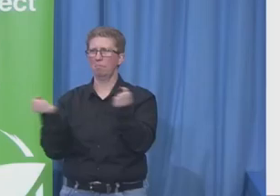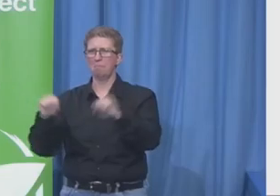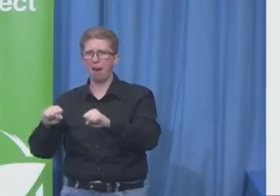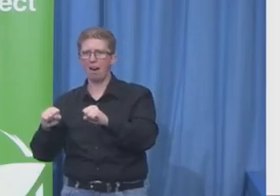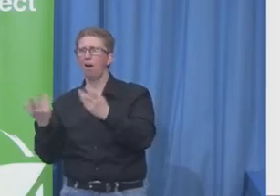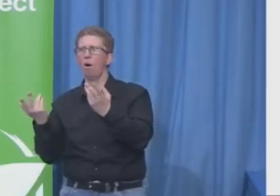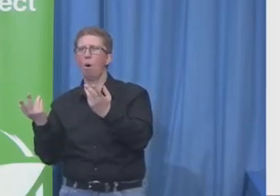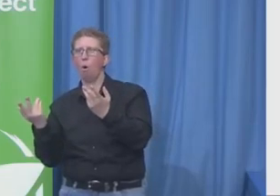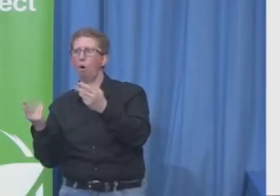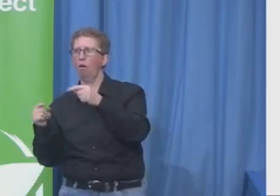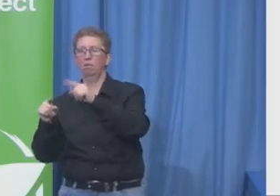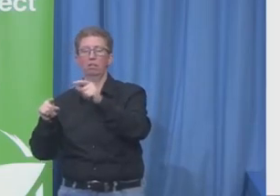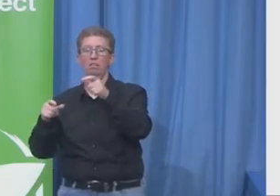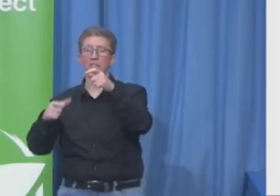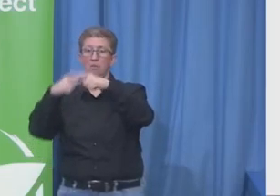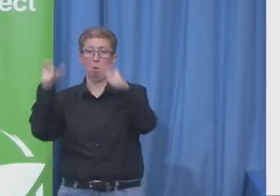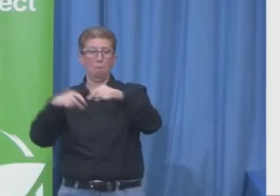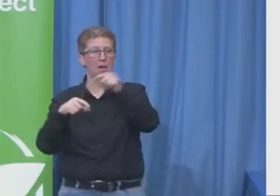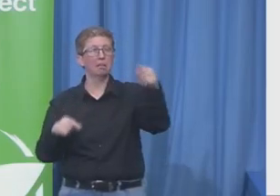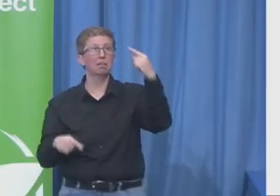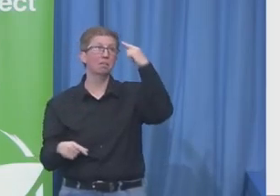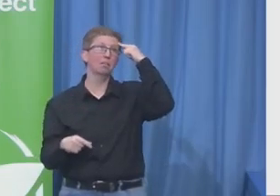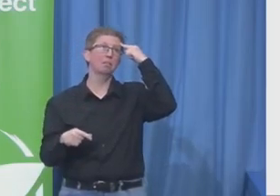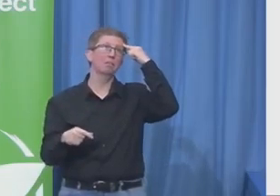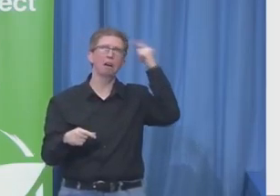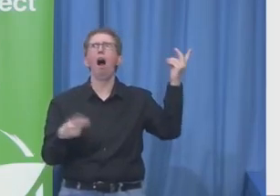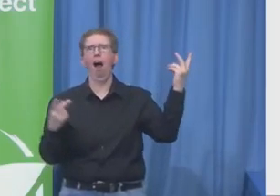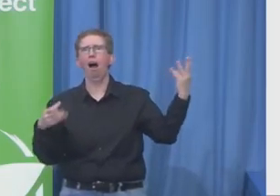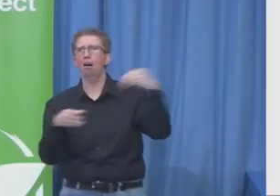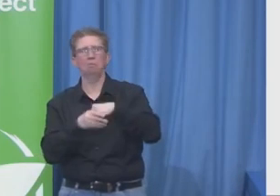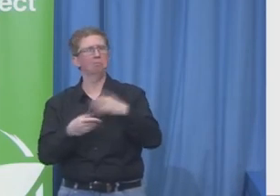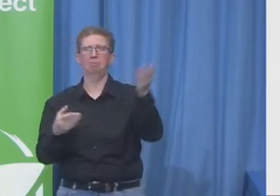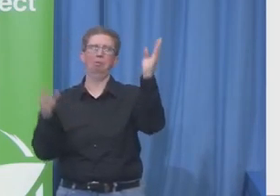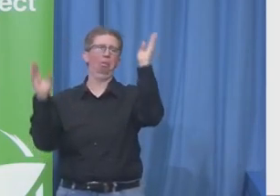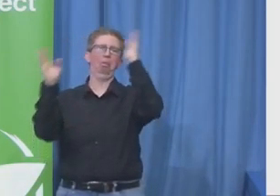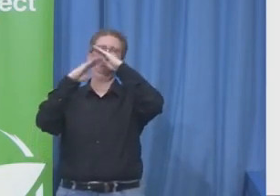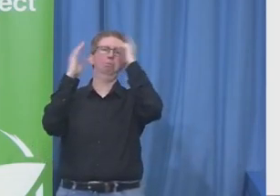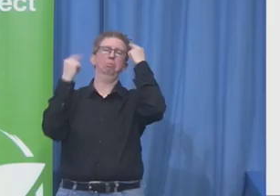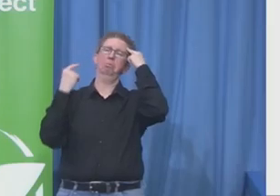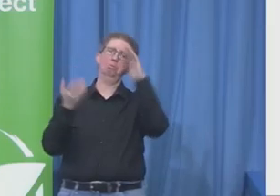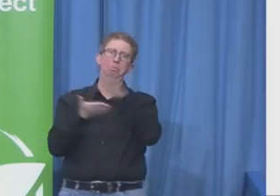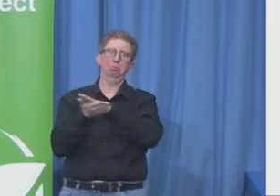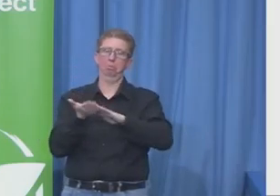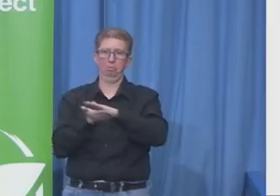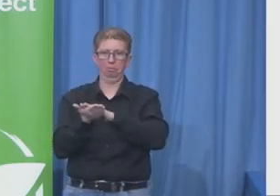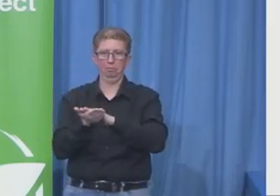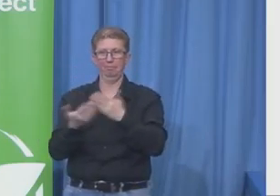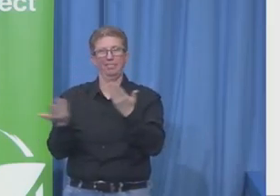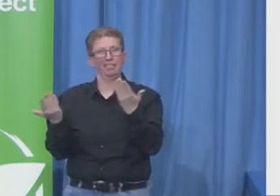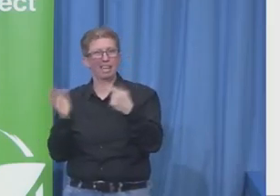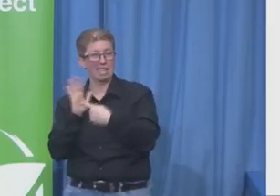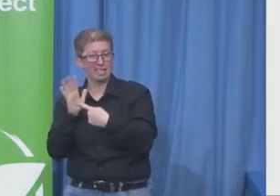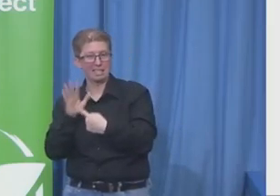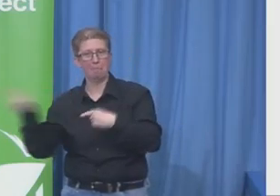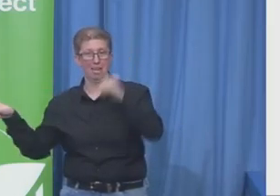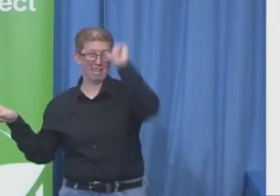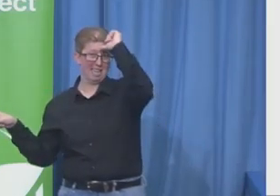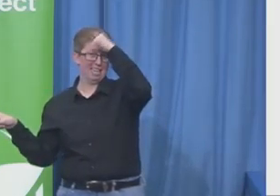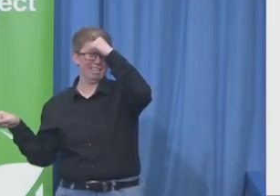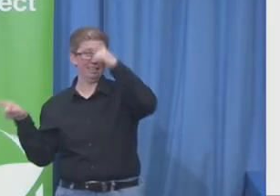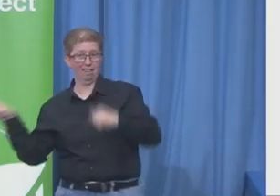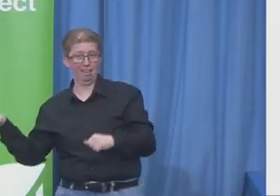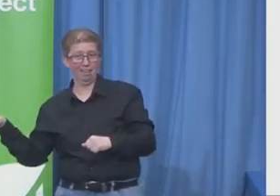Rajasthan, in India. And it's a project that focuses on livelihoods. And I think this is an